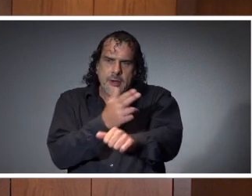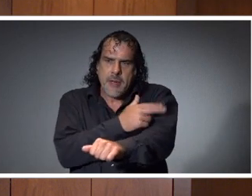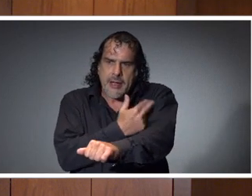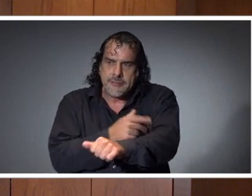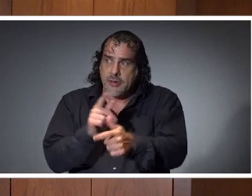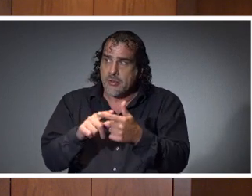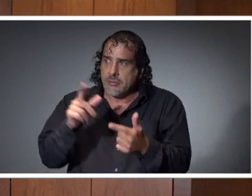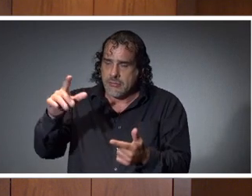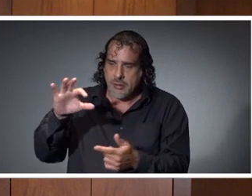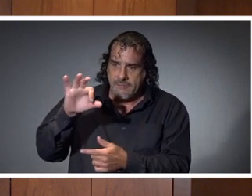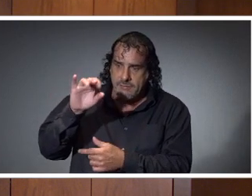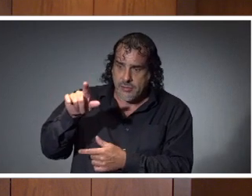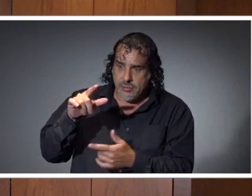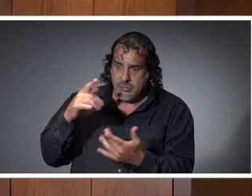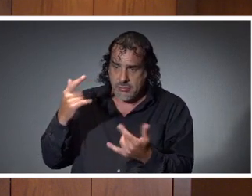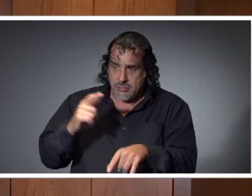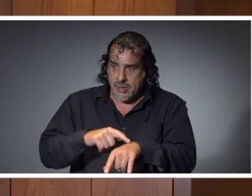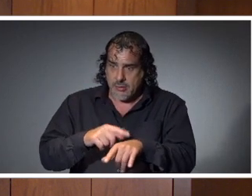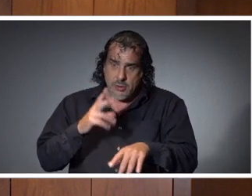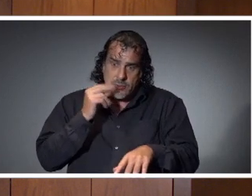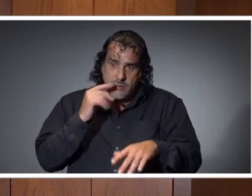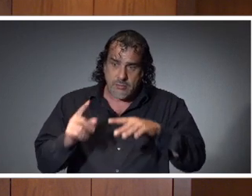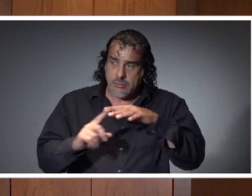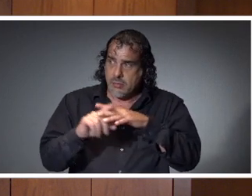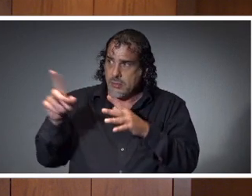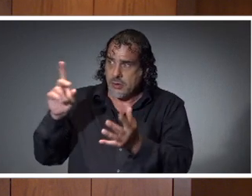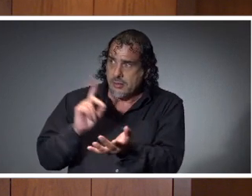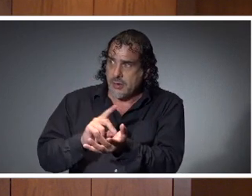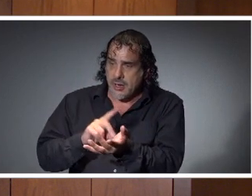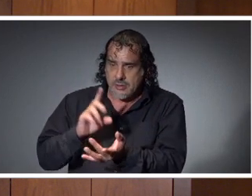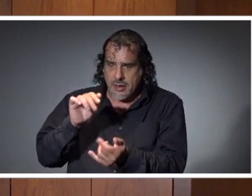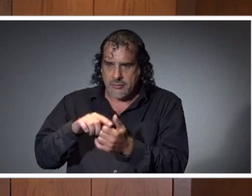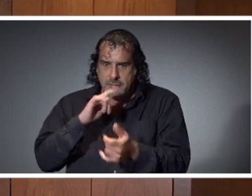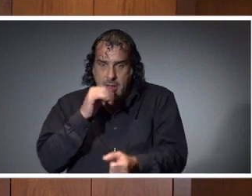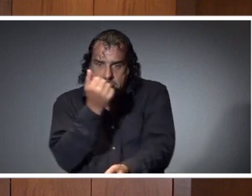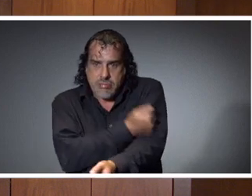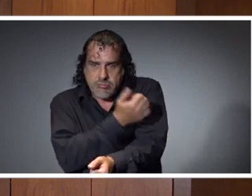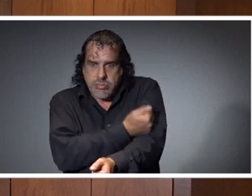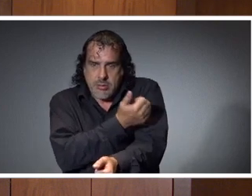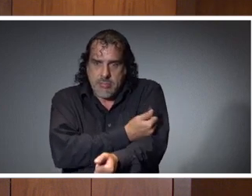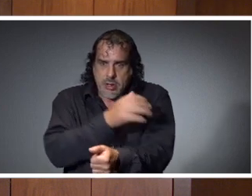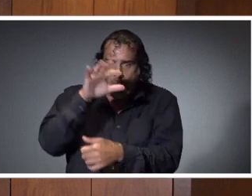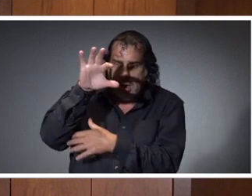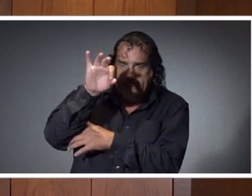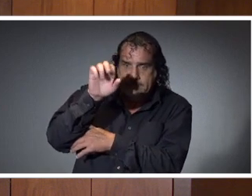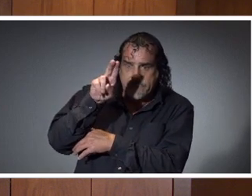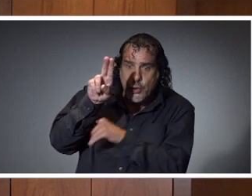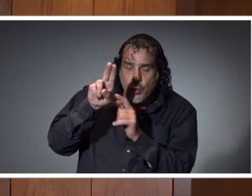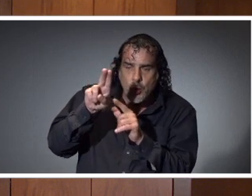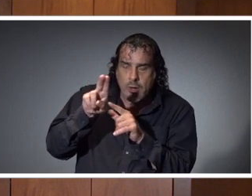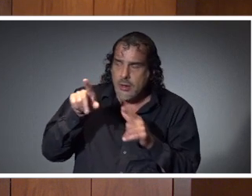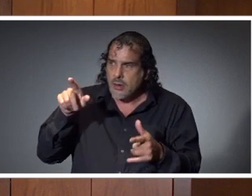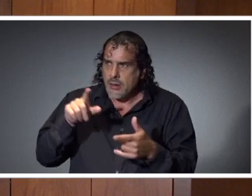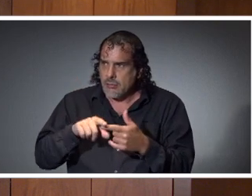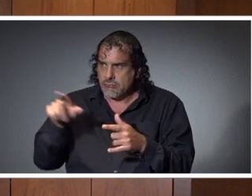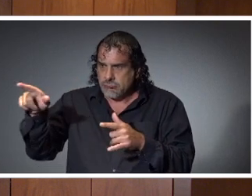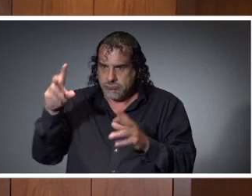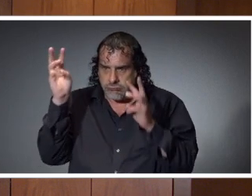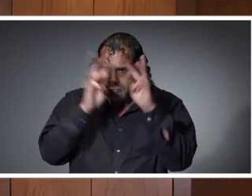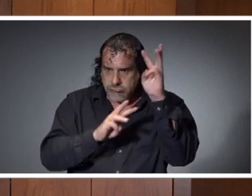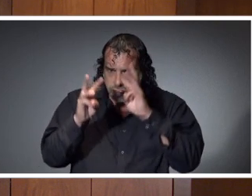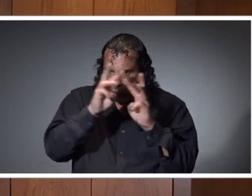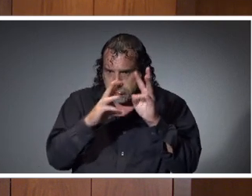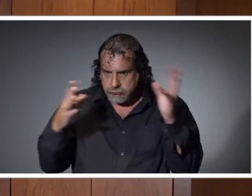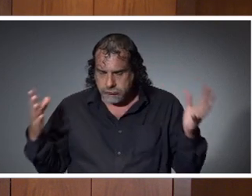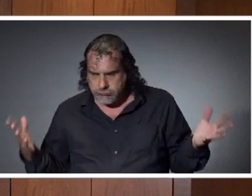and Dr. Dobbs talked about this on Monday for a brief moment talking about immunizations, but what are your concerns, and this, Dr. Dobbs, as well as I'd like to hear your